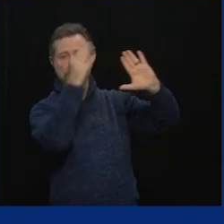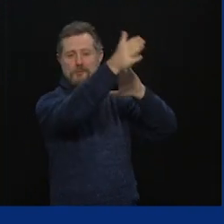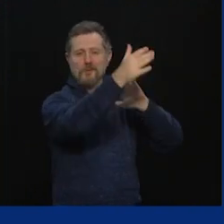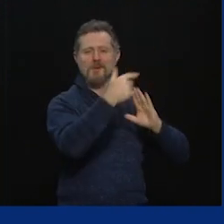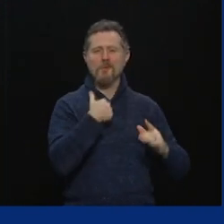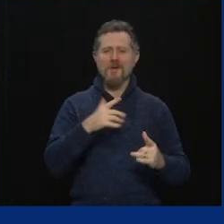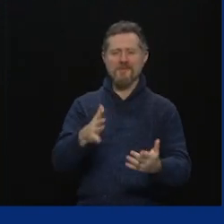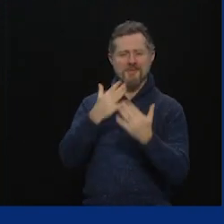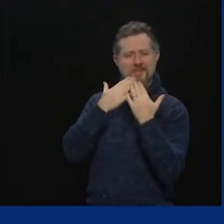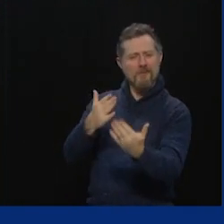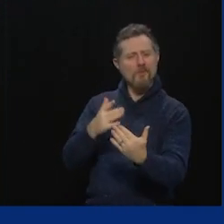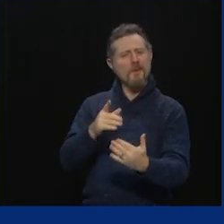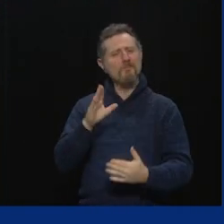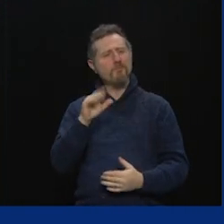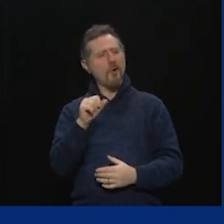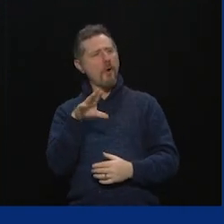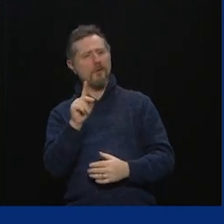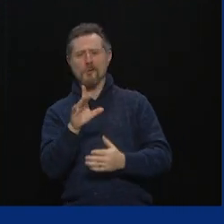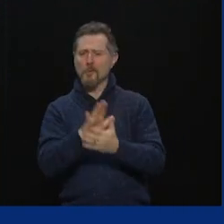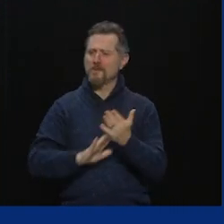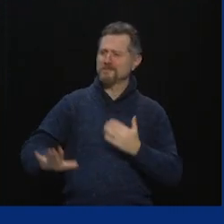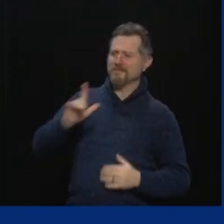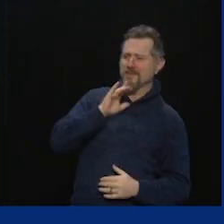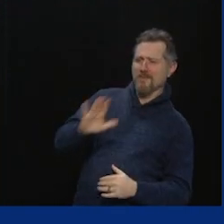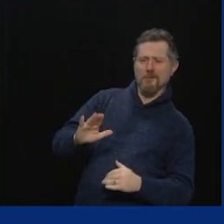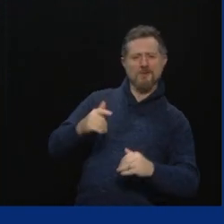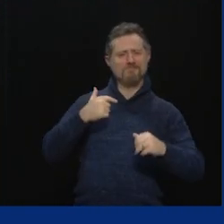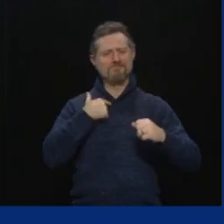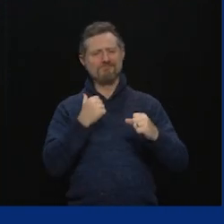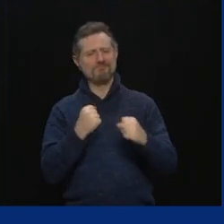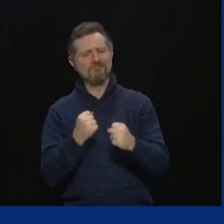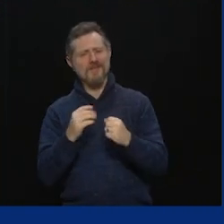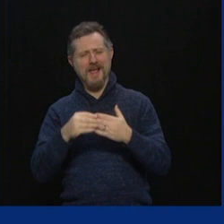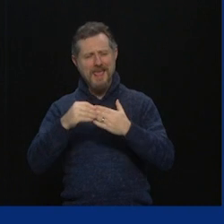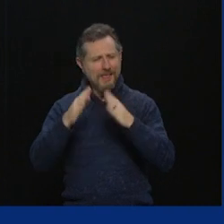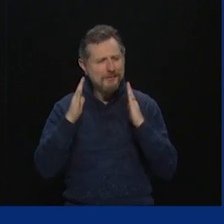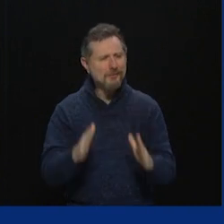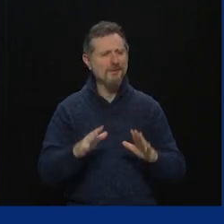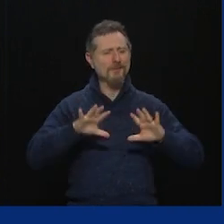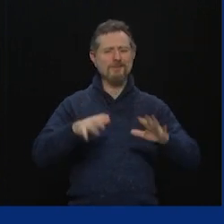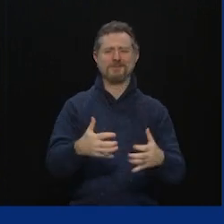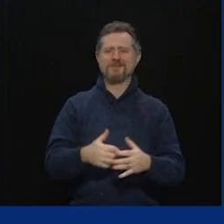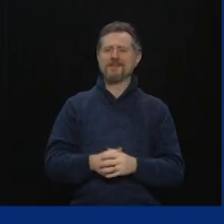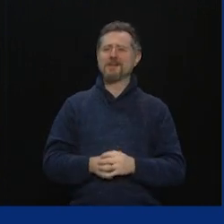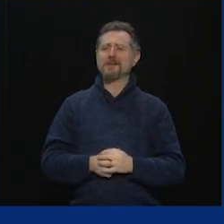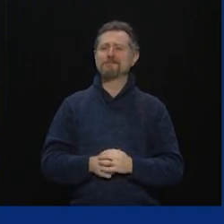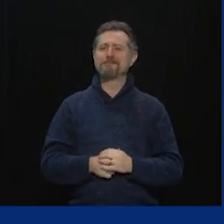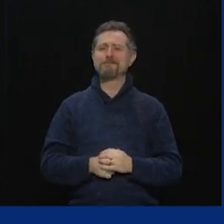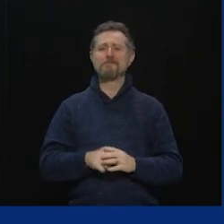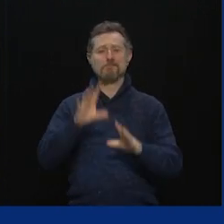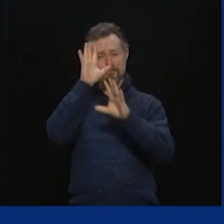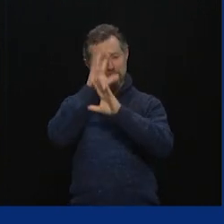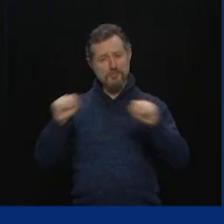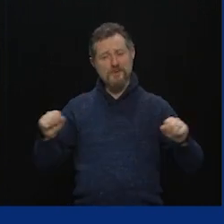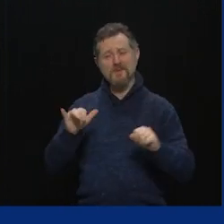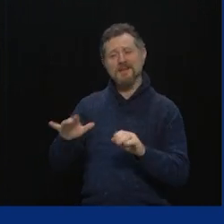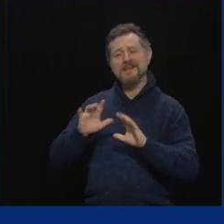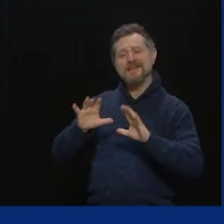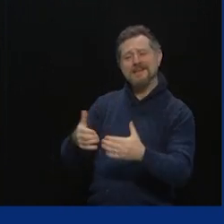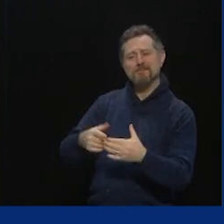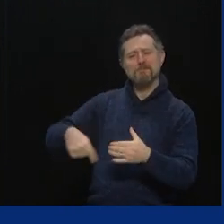the tremendous leadership of President Botstein and her team and his team, these students are going to be able to do just